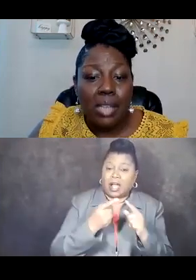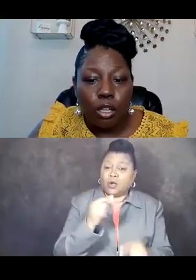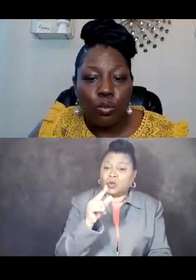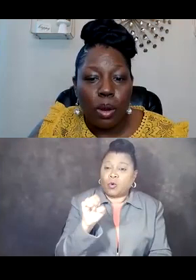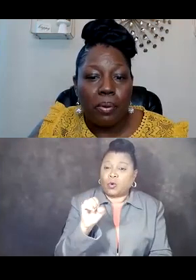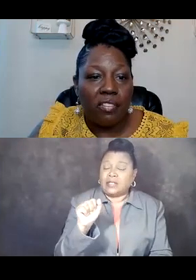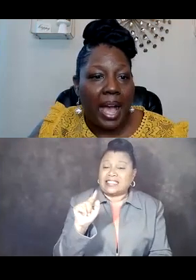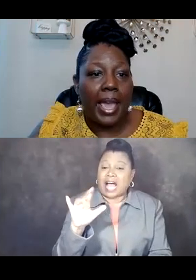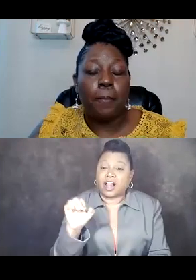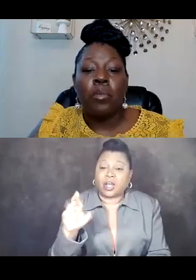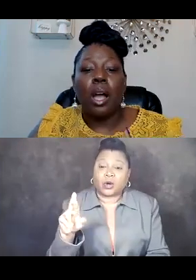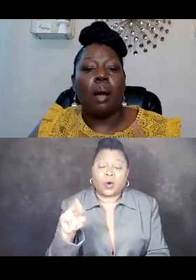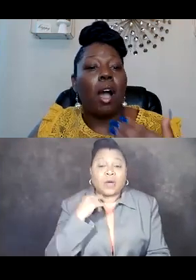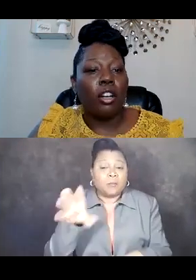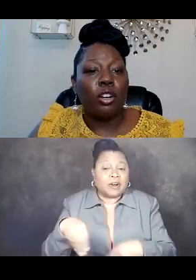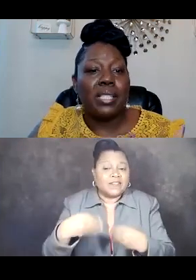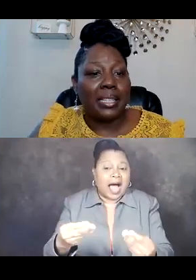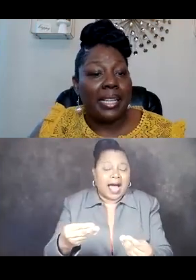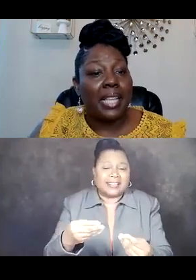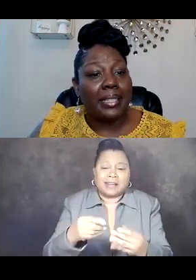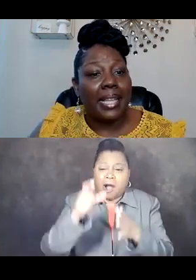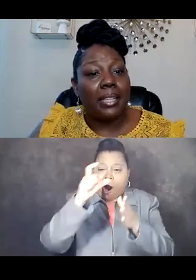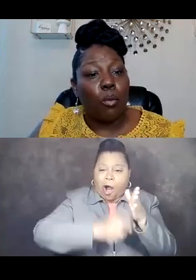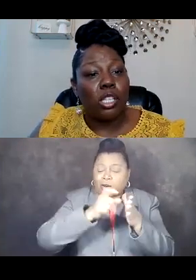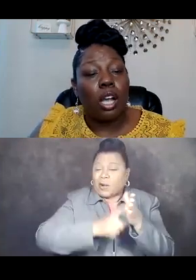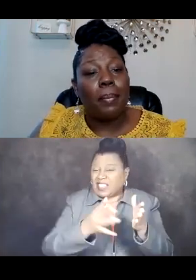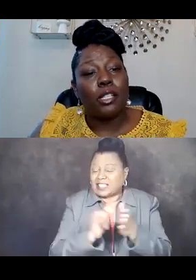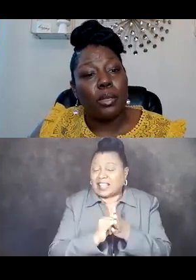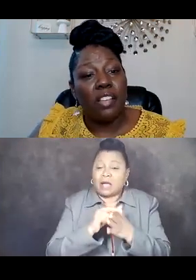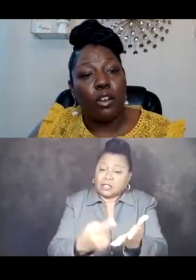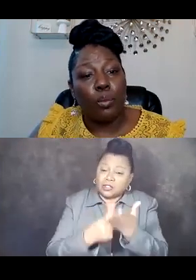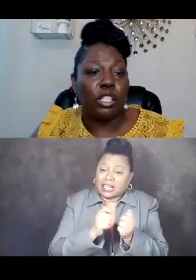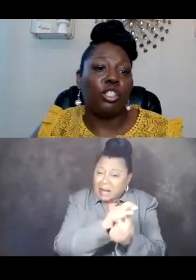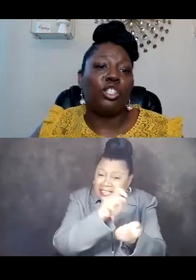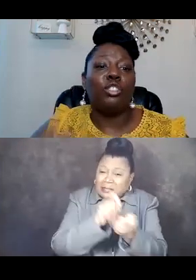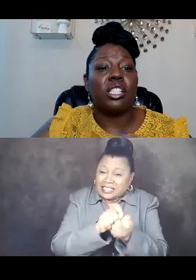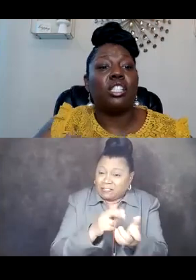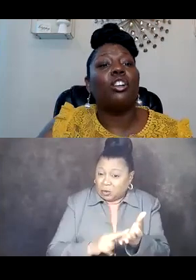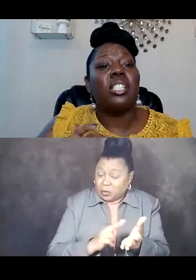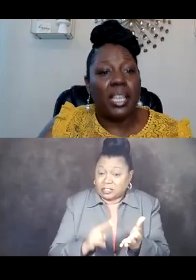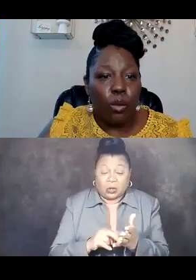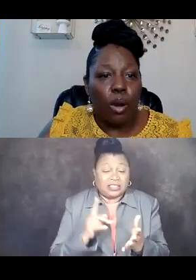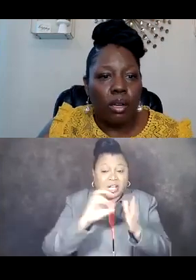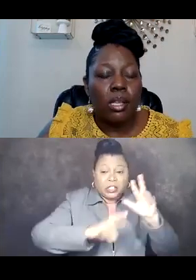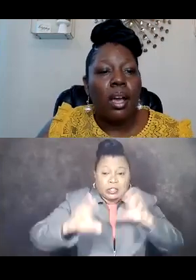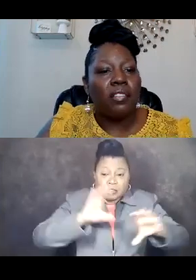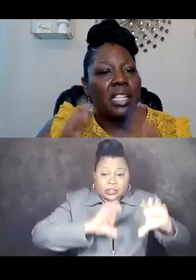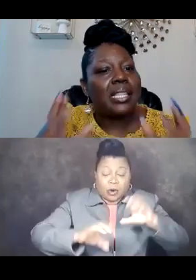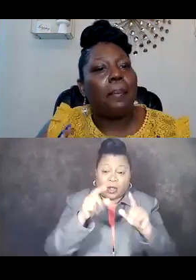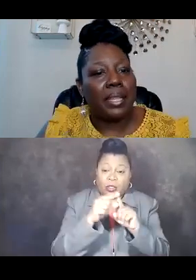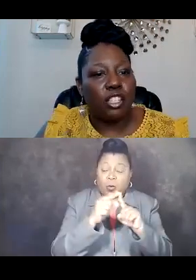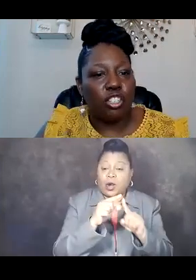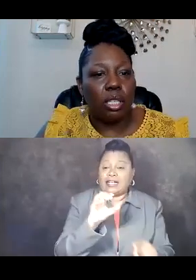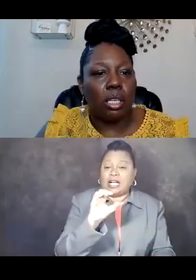Google Scholars will provide articles and things like that that will talk about specific research. So just search the keywords of